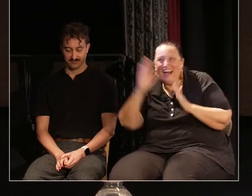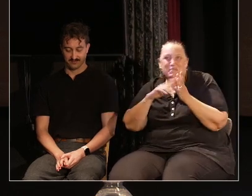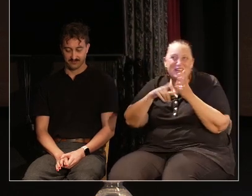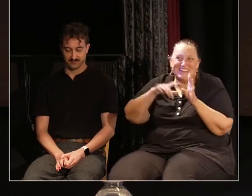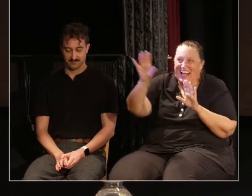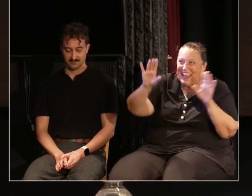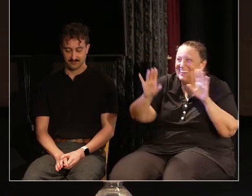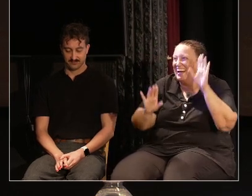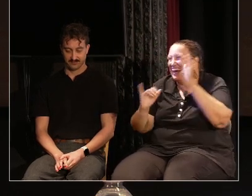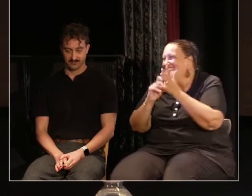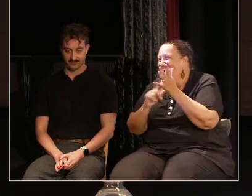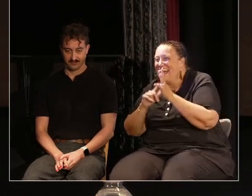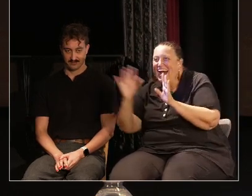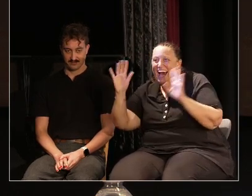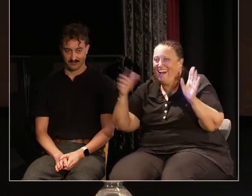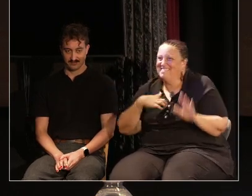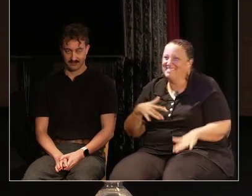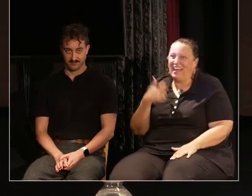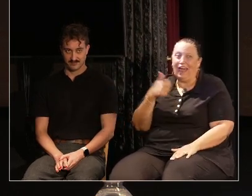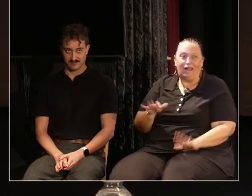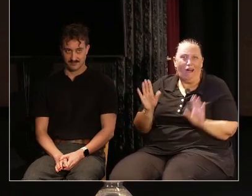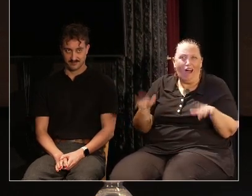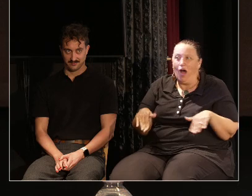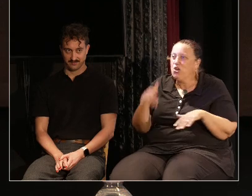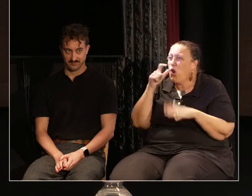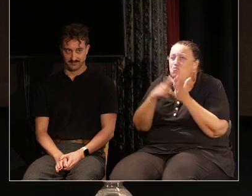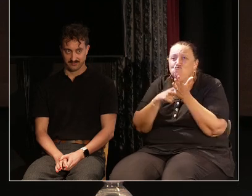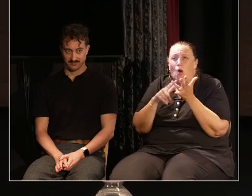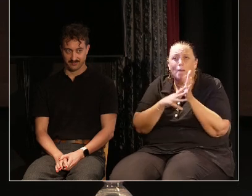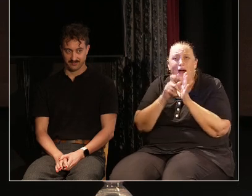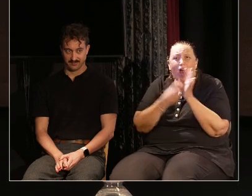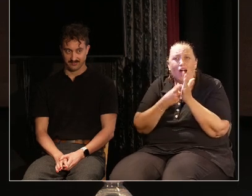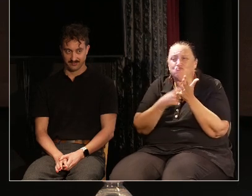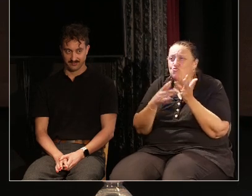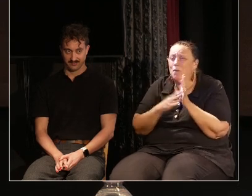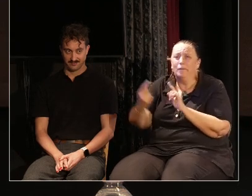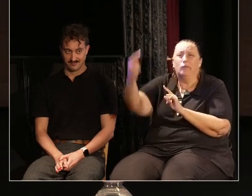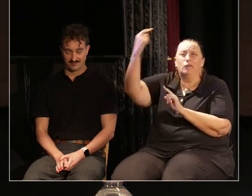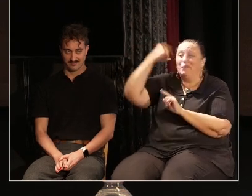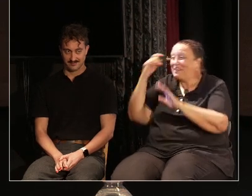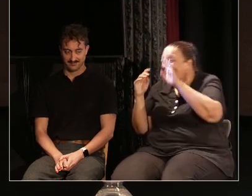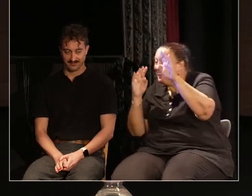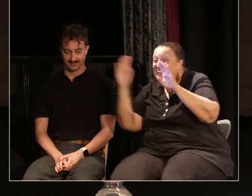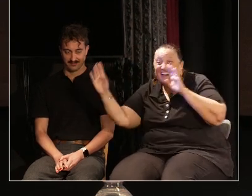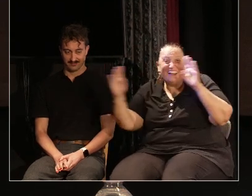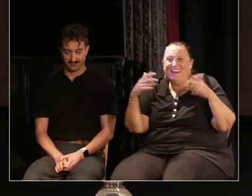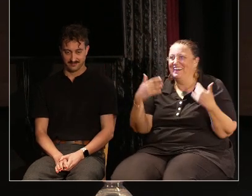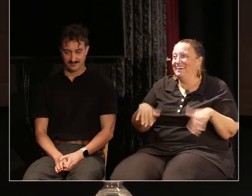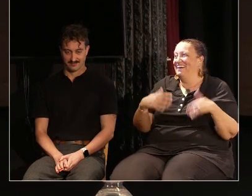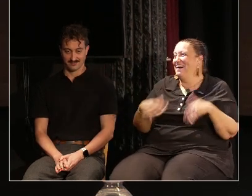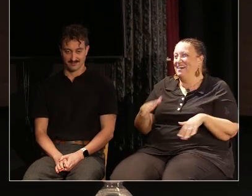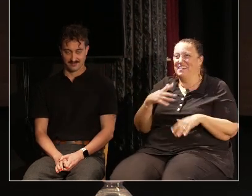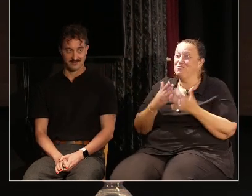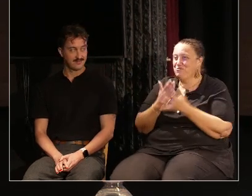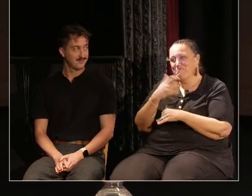hi, hi Sally. Oh, I feel like Miss Romper Room. I can't remember her name. Yes. And through